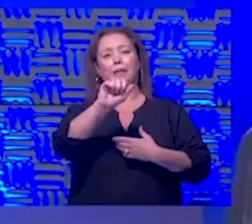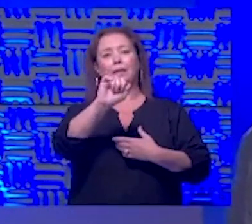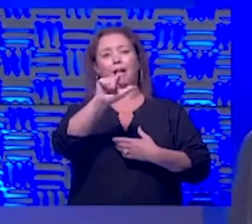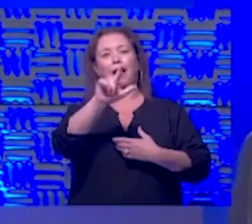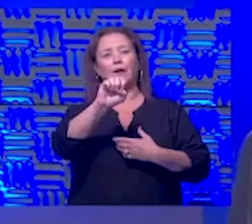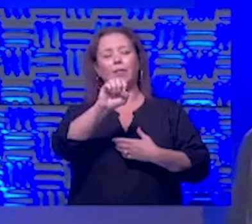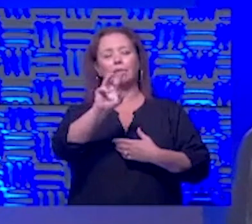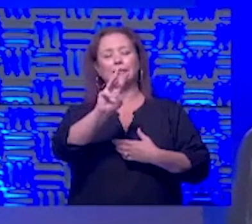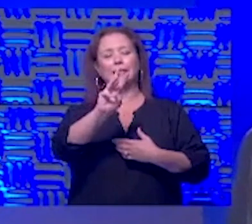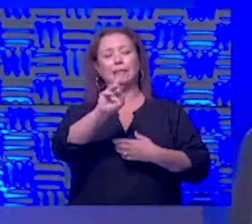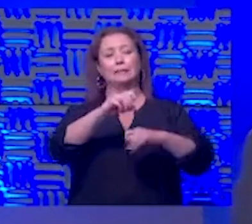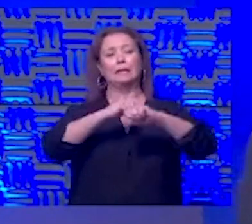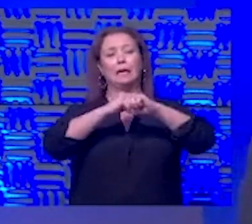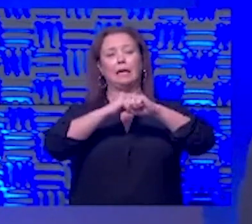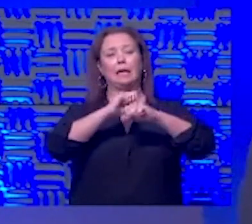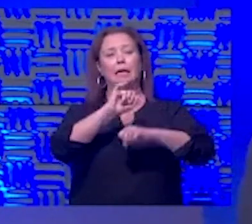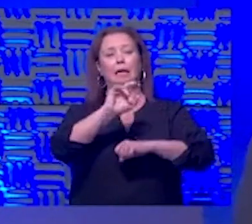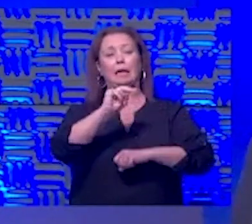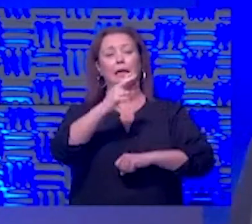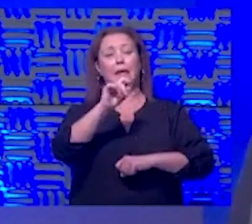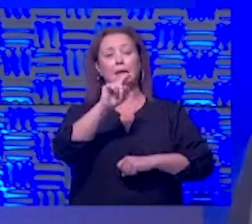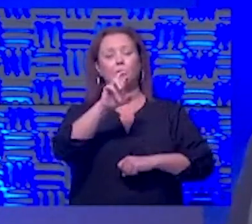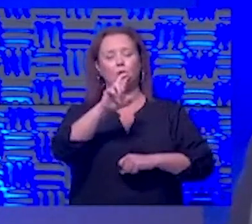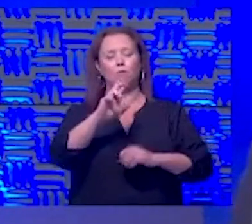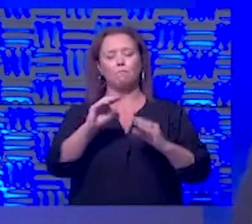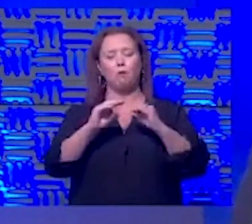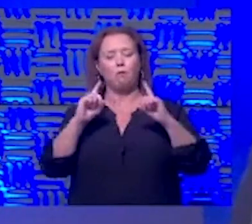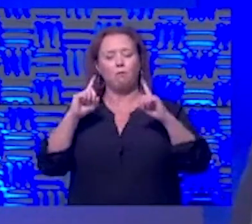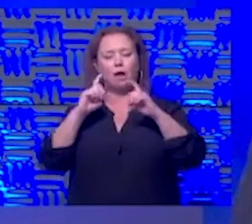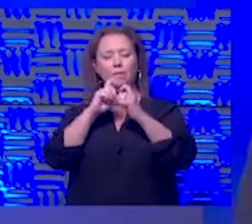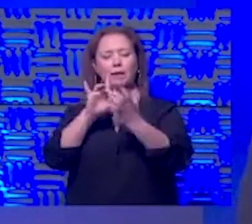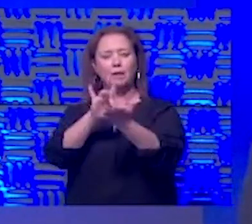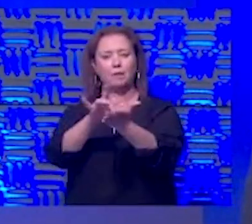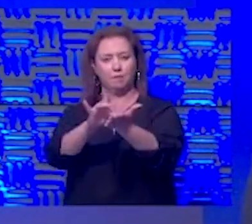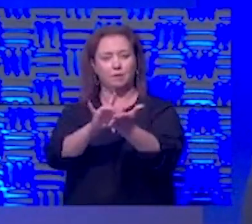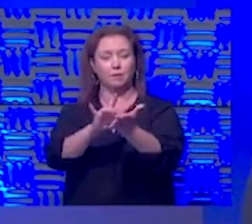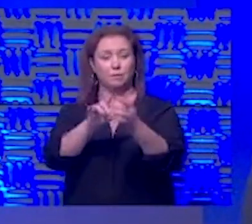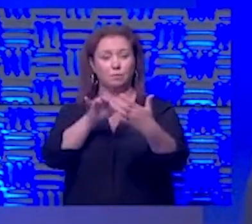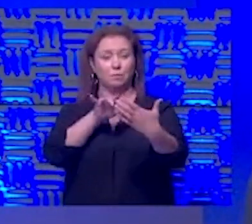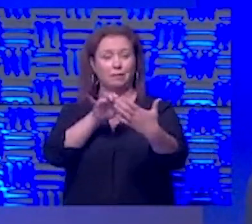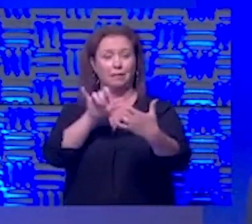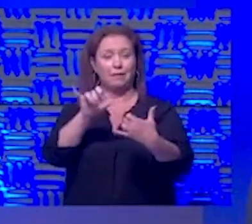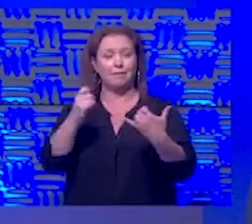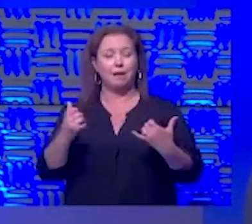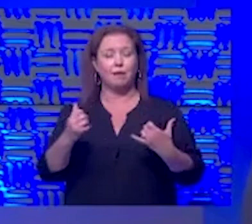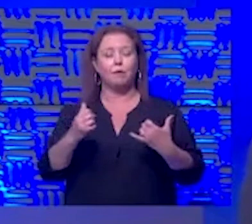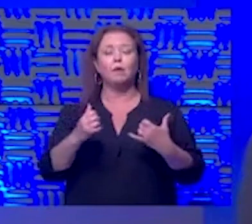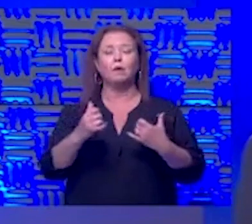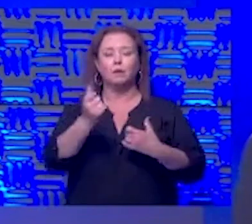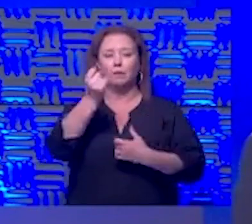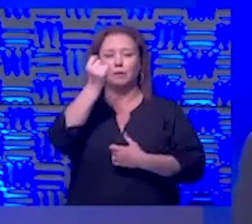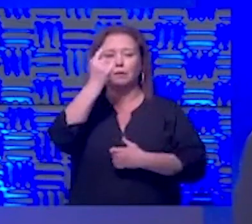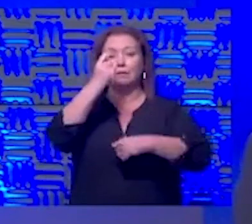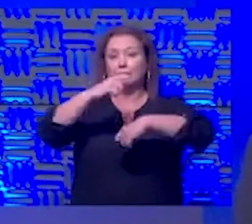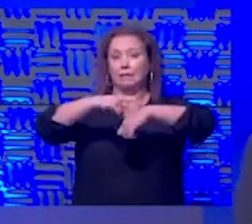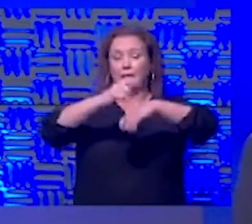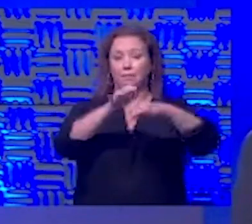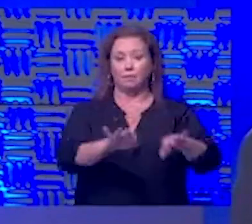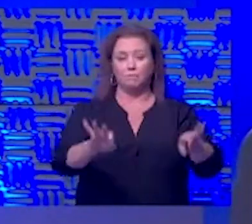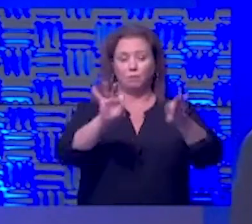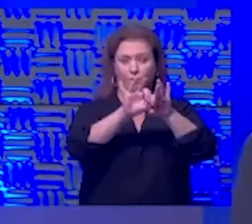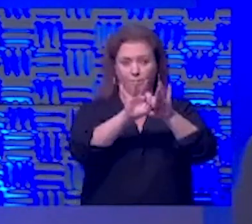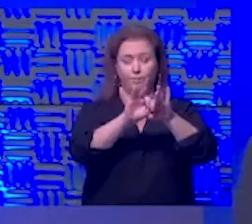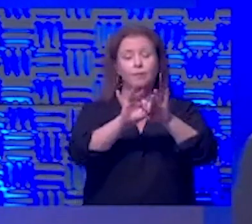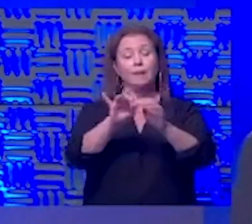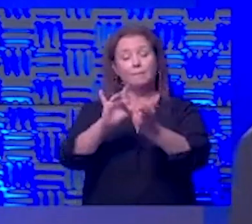inhibitors, some of these other more complex medicines. I think certainly time is important. Not only what drug are